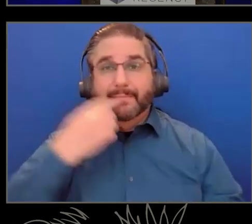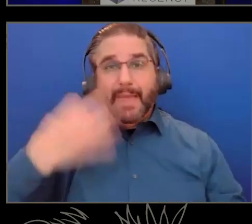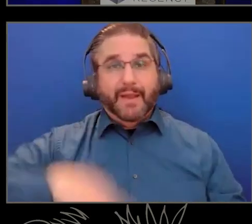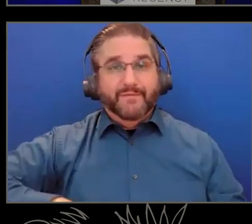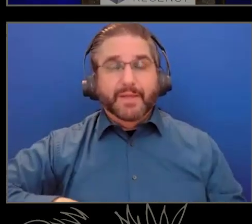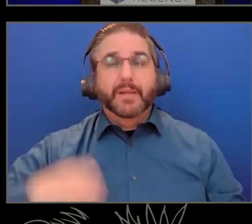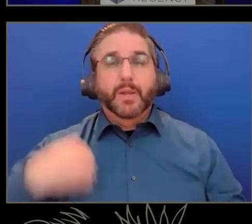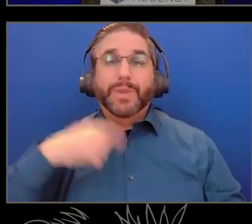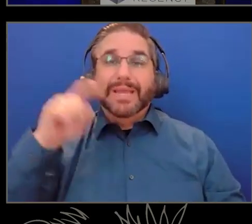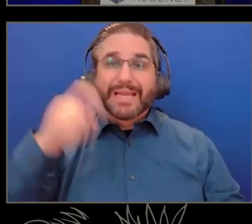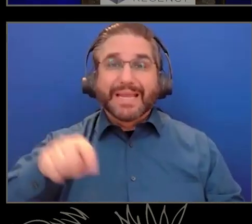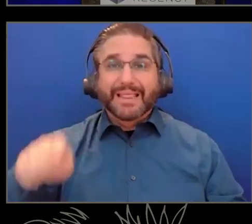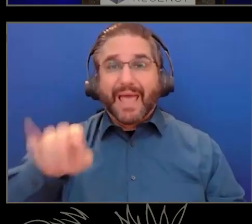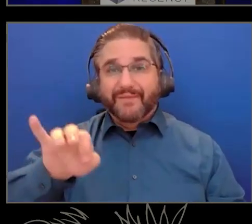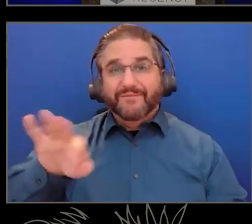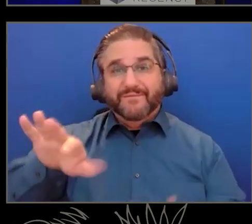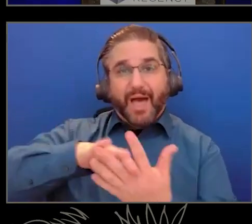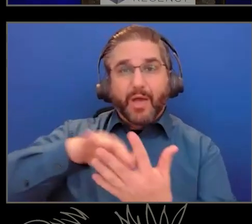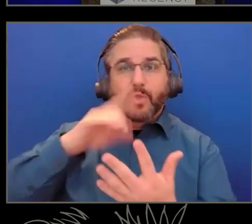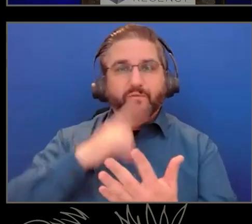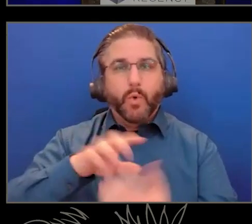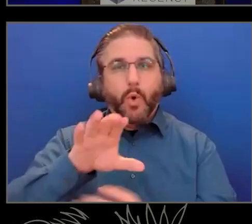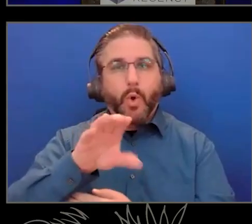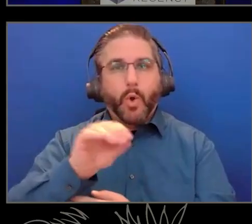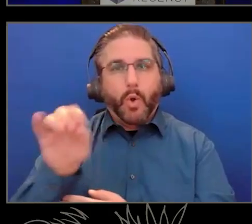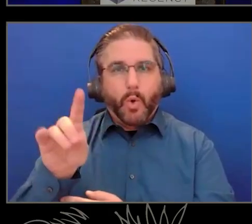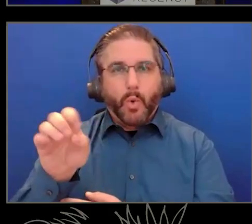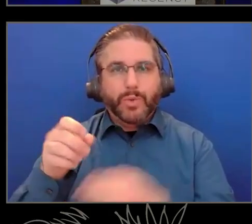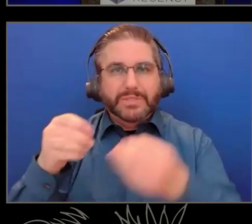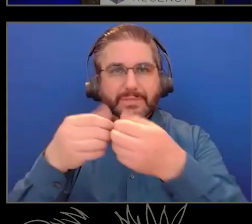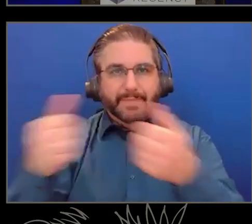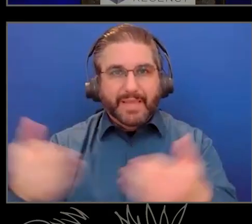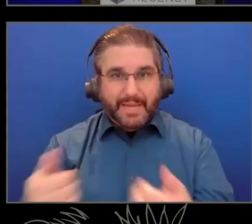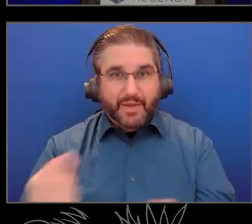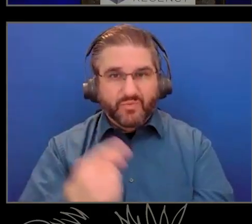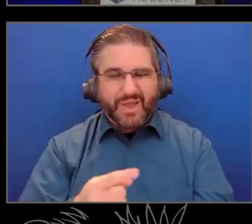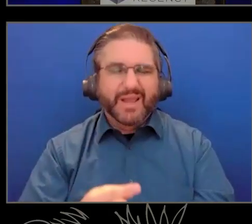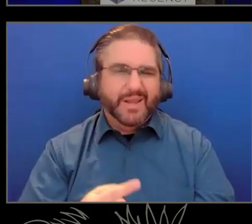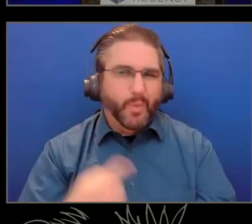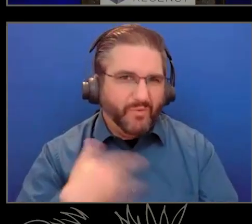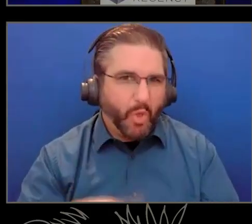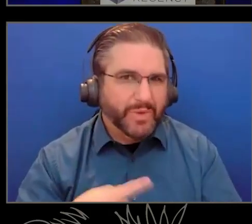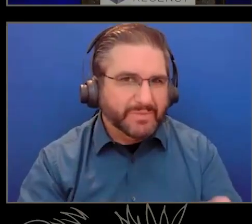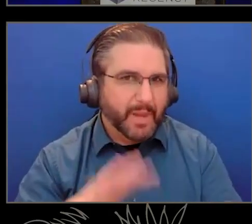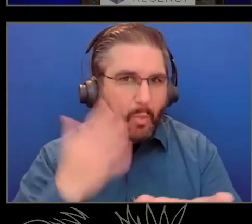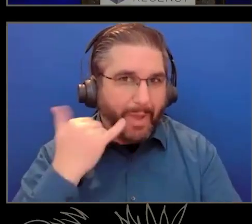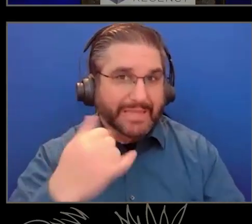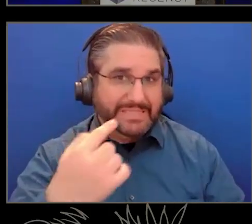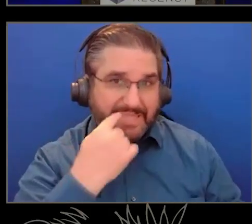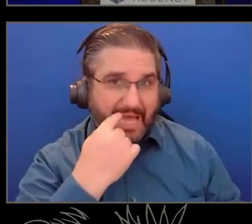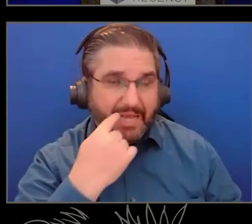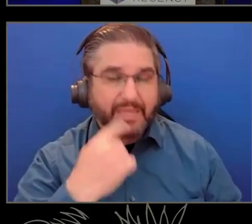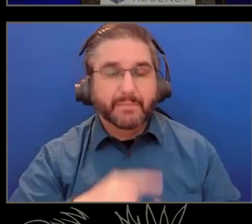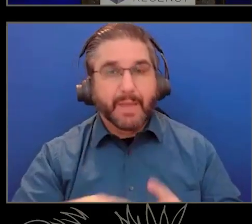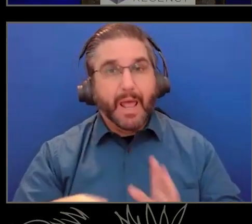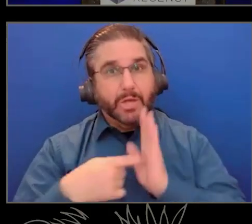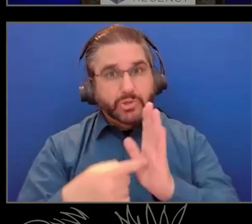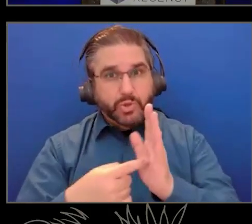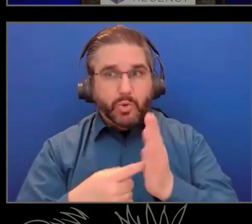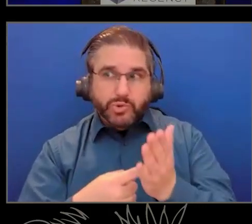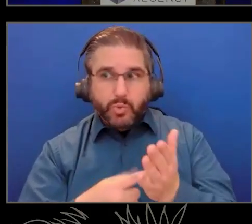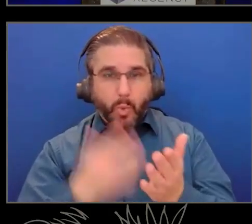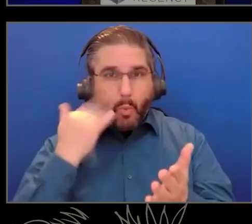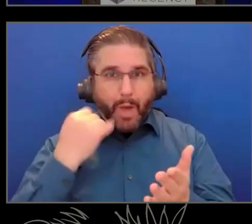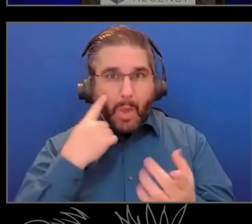that file so we can do that code splitting. We've talked about a lot of why it sucks. And then I've tried to show you why I think, I kind of think we nailed it with